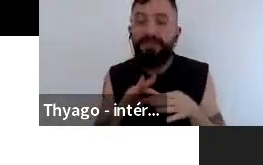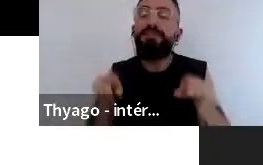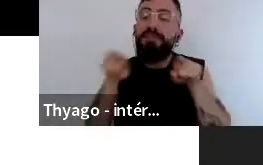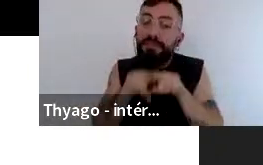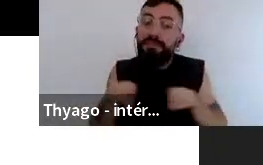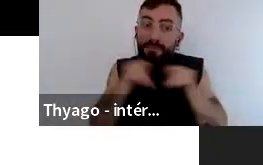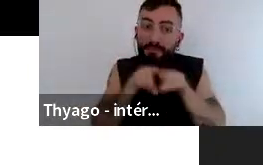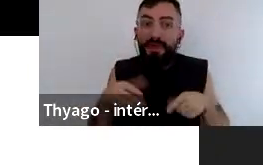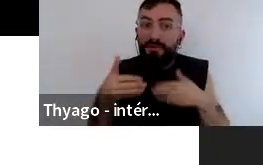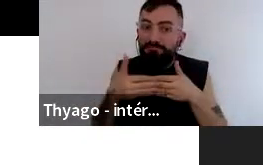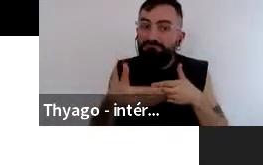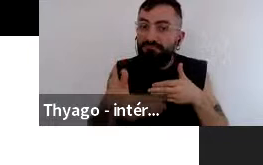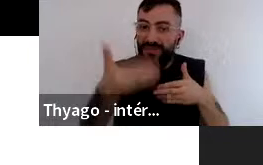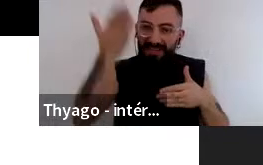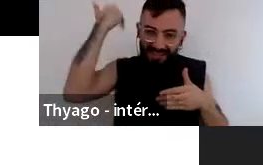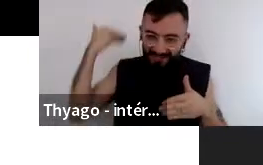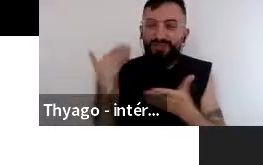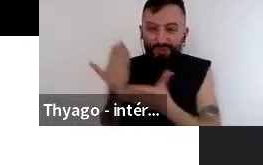previous research.